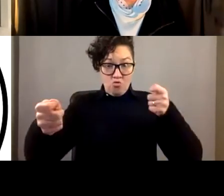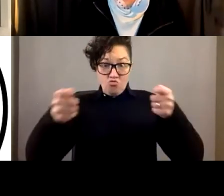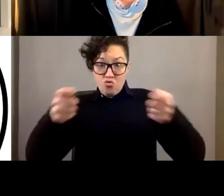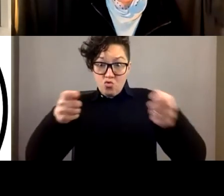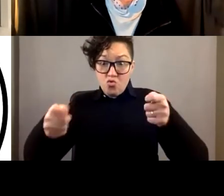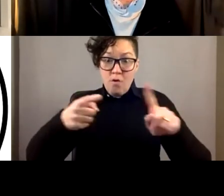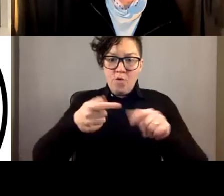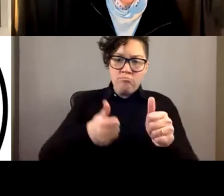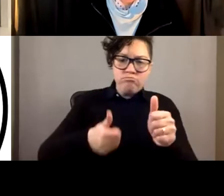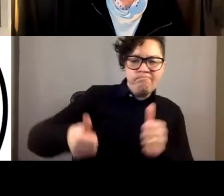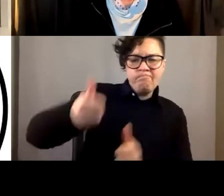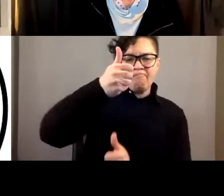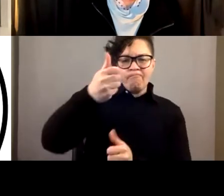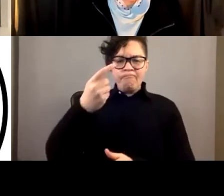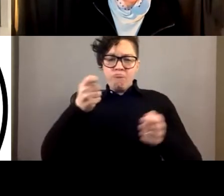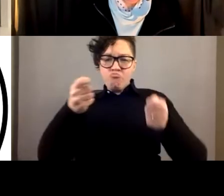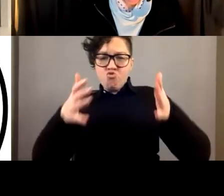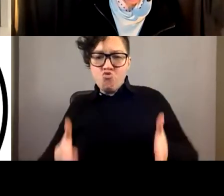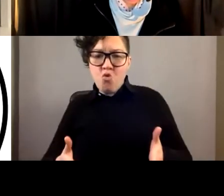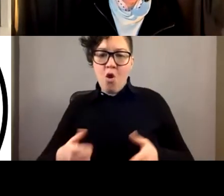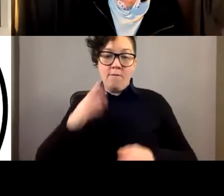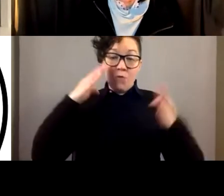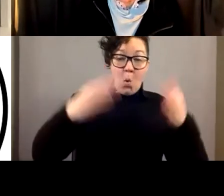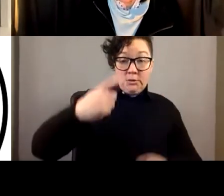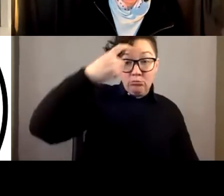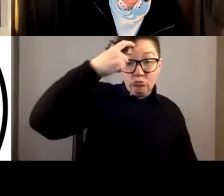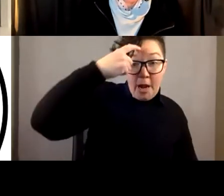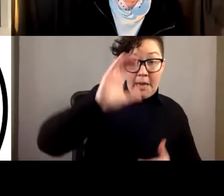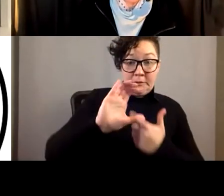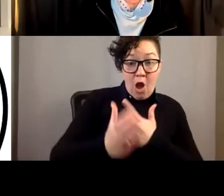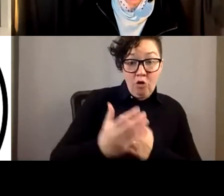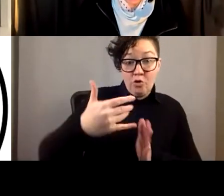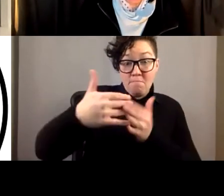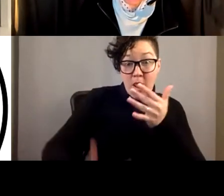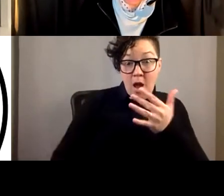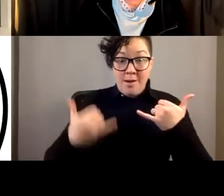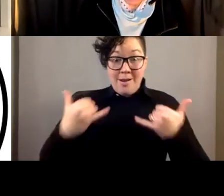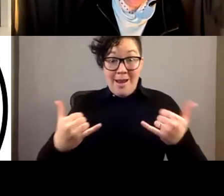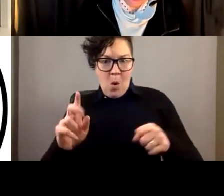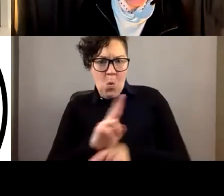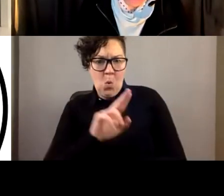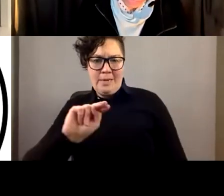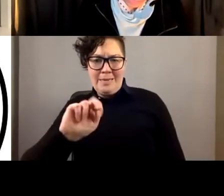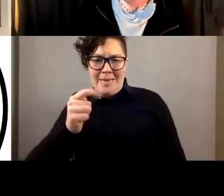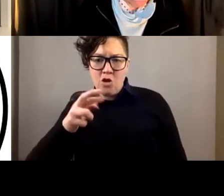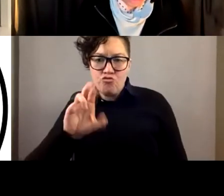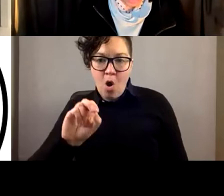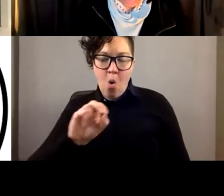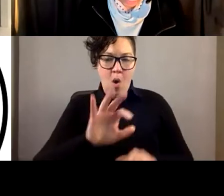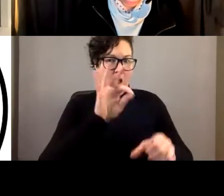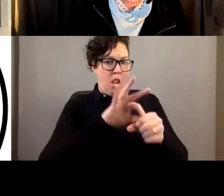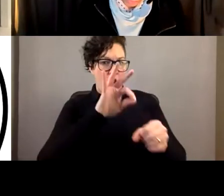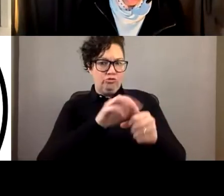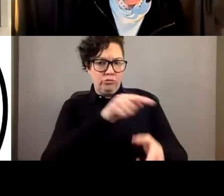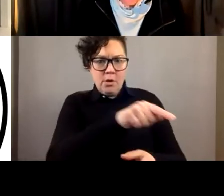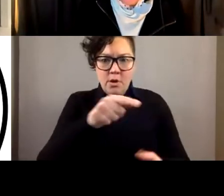founded on brains, culture, and blood. Now a new Negro electorate controlled by city government and gangs of drunken